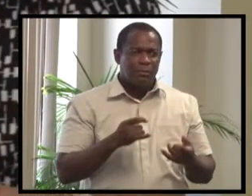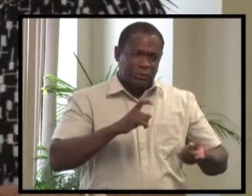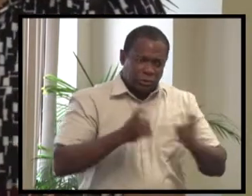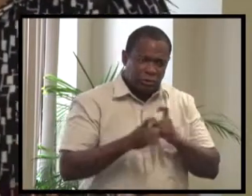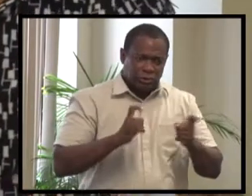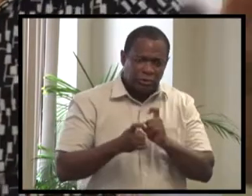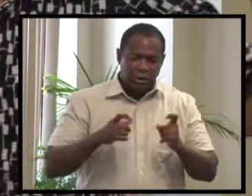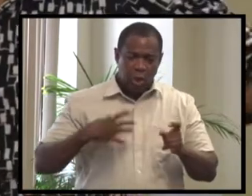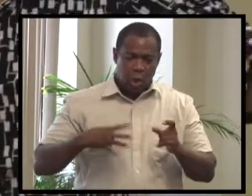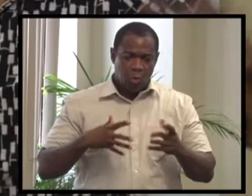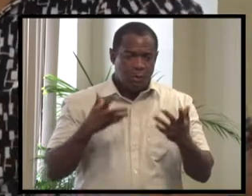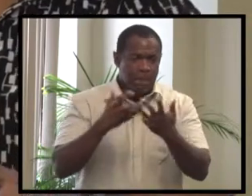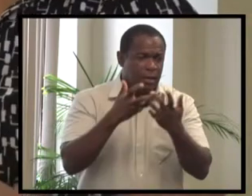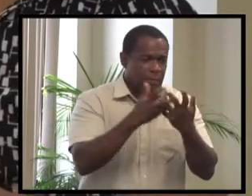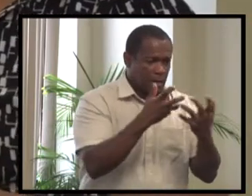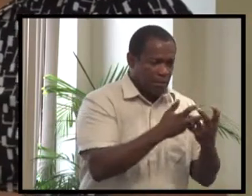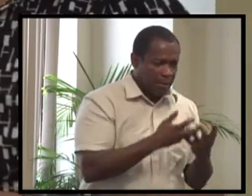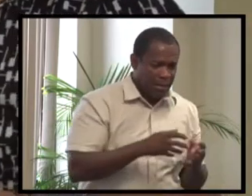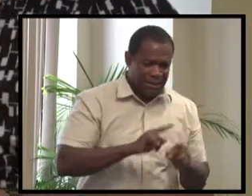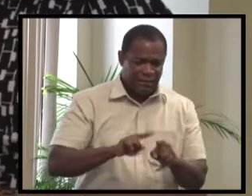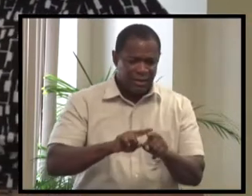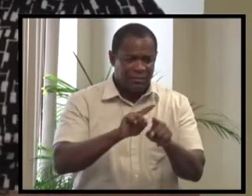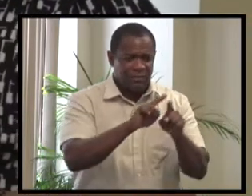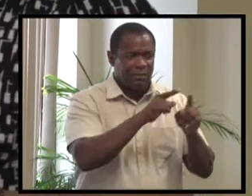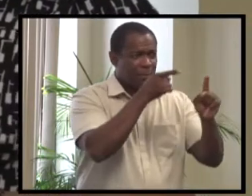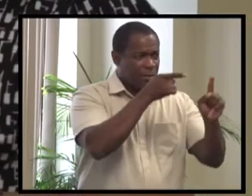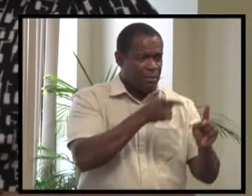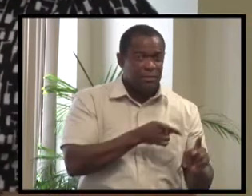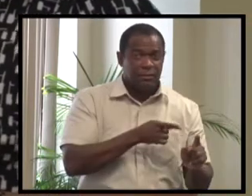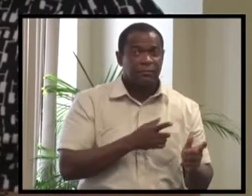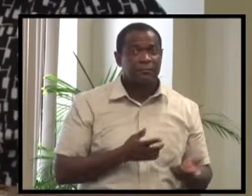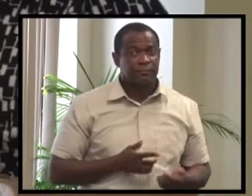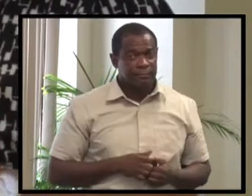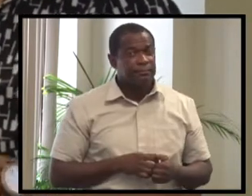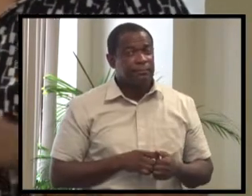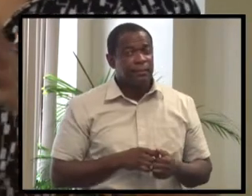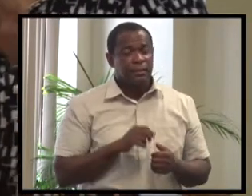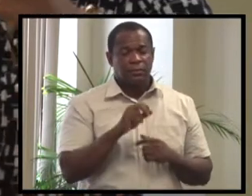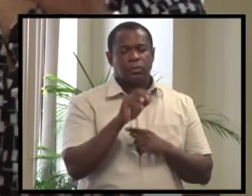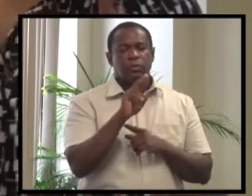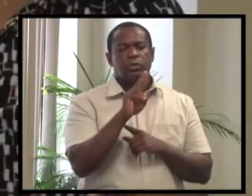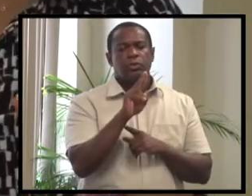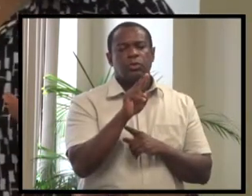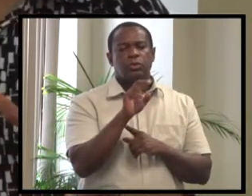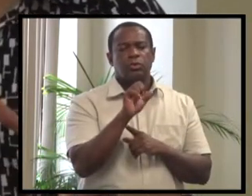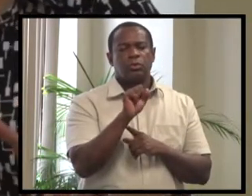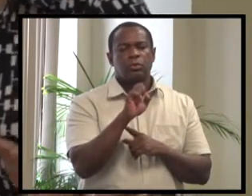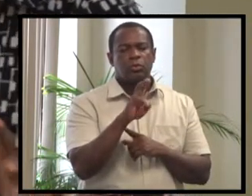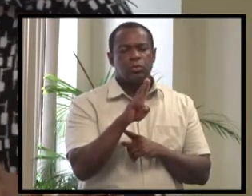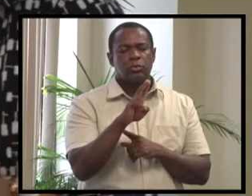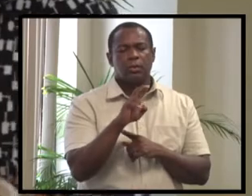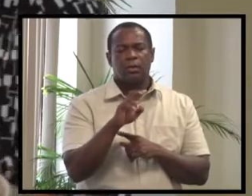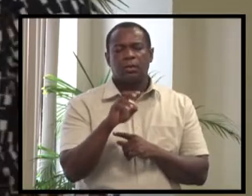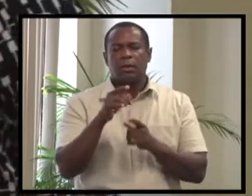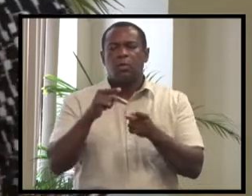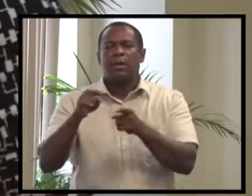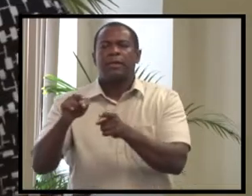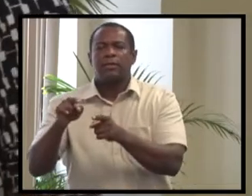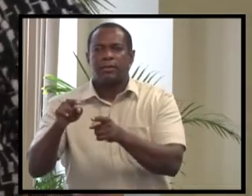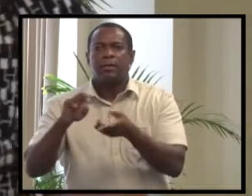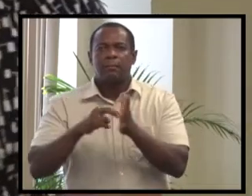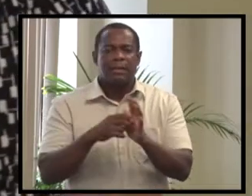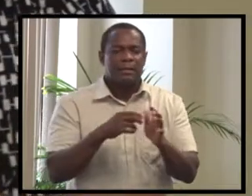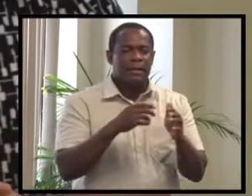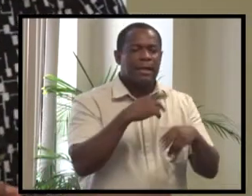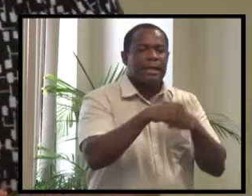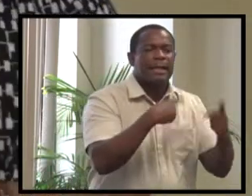mainstream products, but that is what a user occasion essentially is. Type of event that requires you to dress in